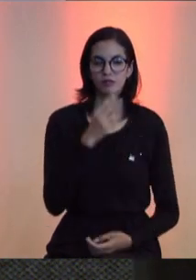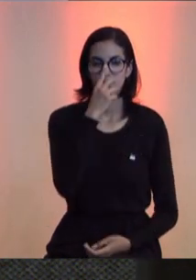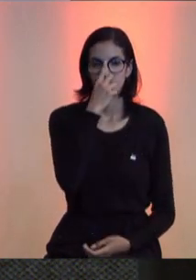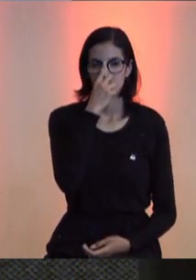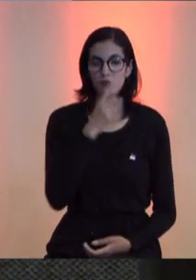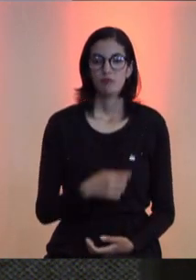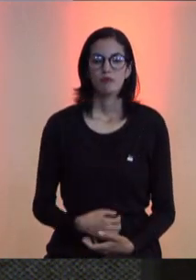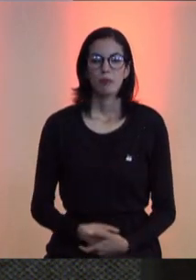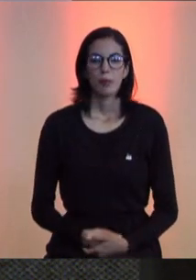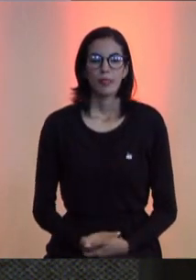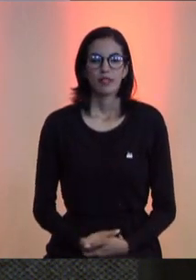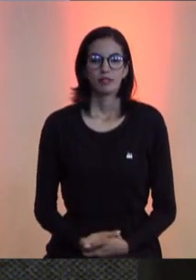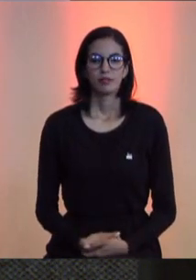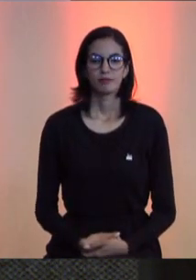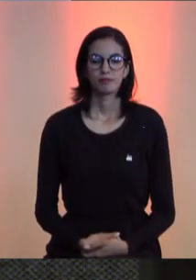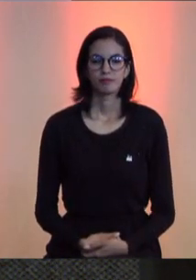16 al